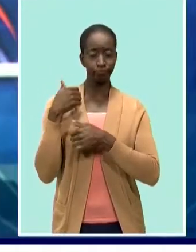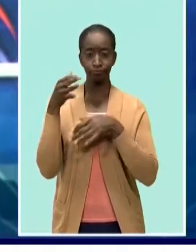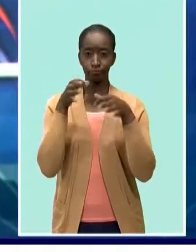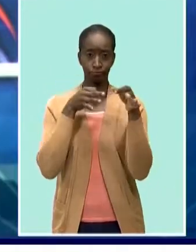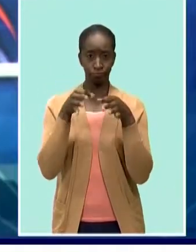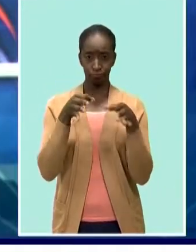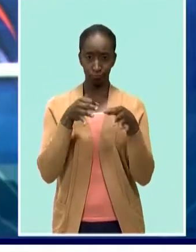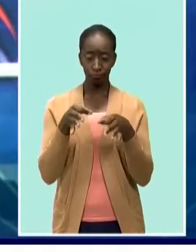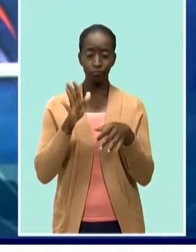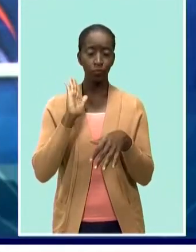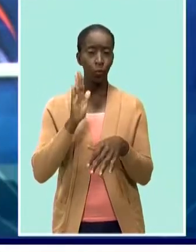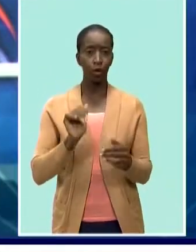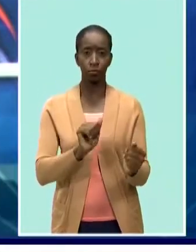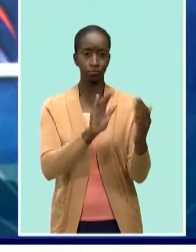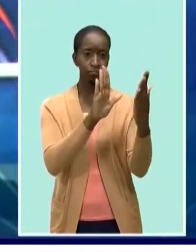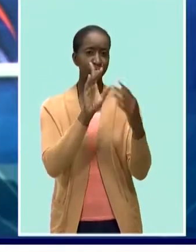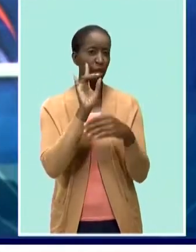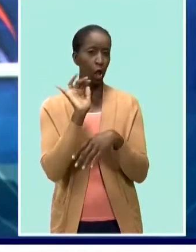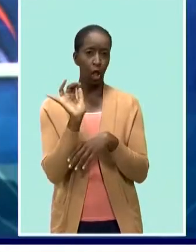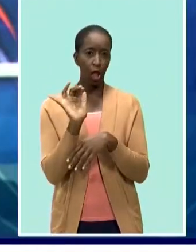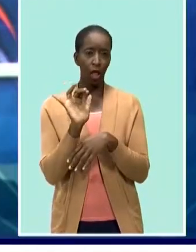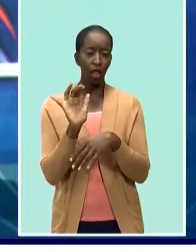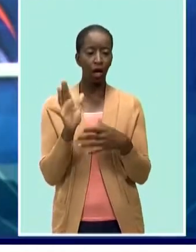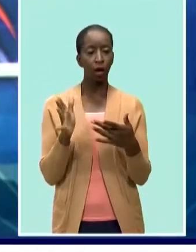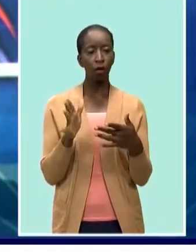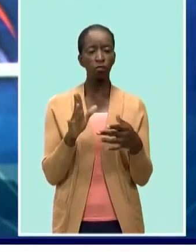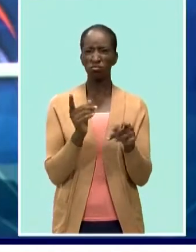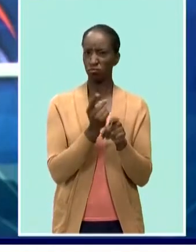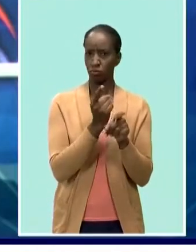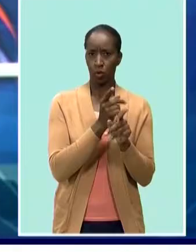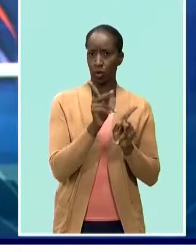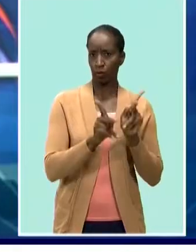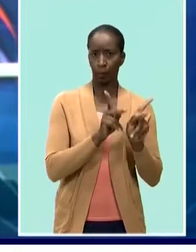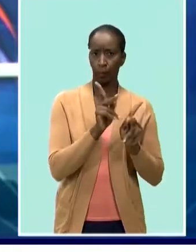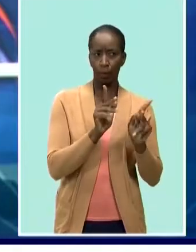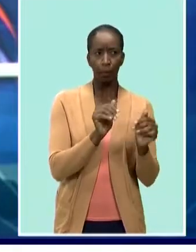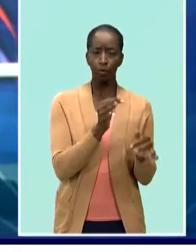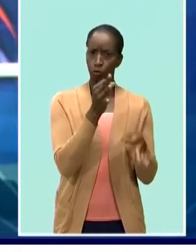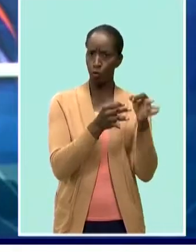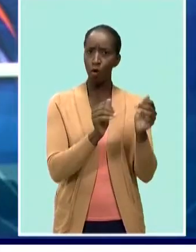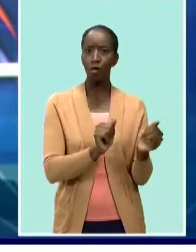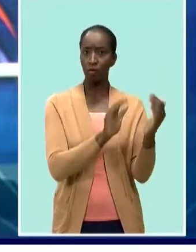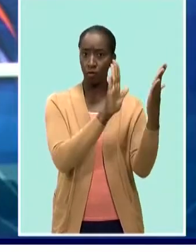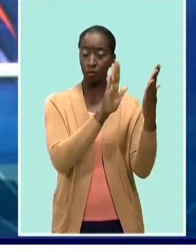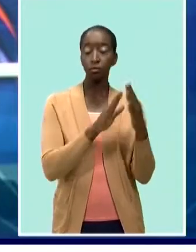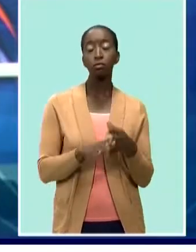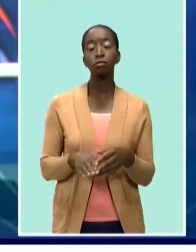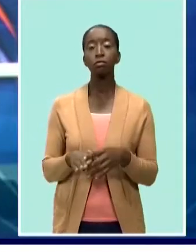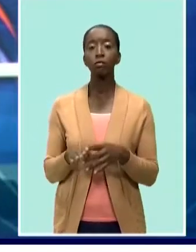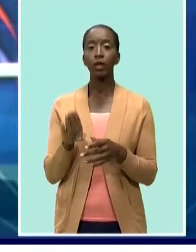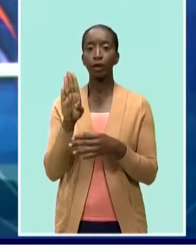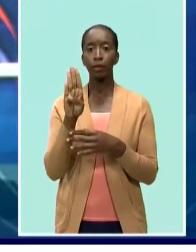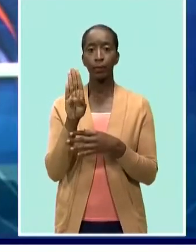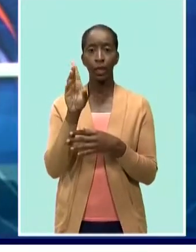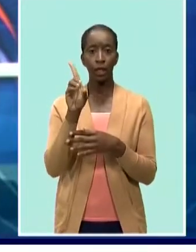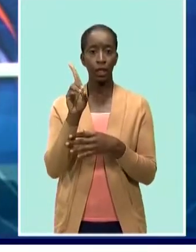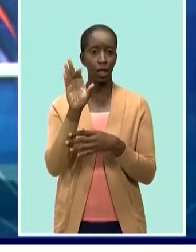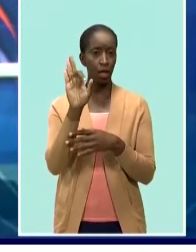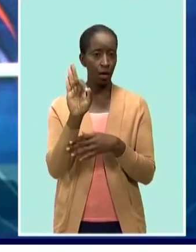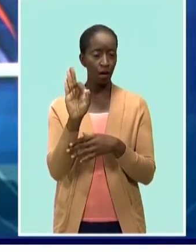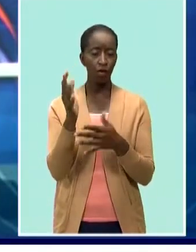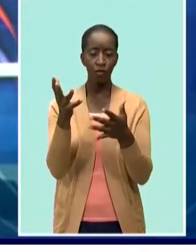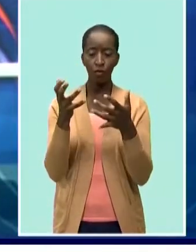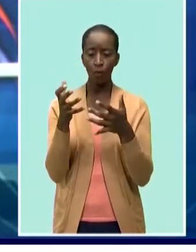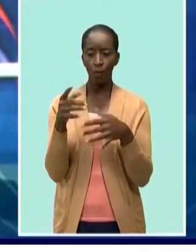will take a similar format to a civilian Supreme Court. He stresses that the BDF is set on maintaining the highest standards